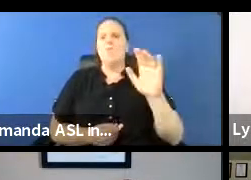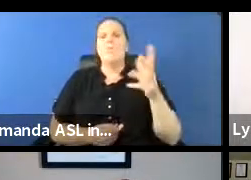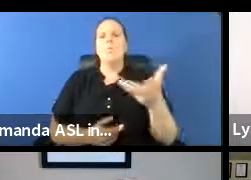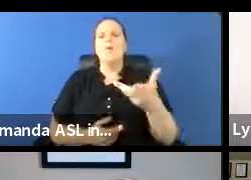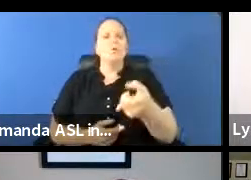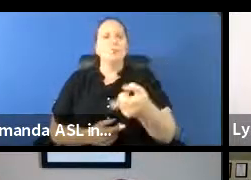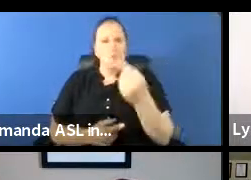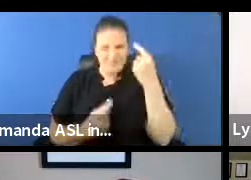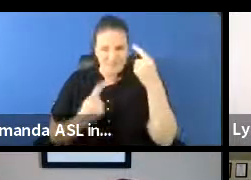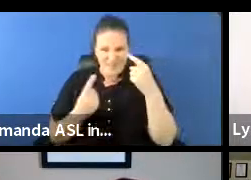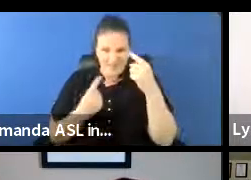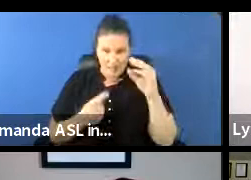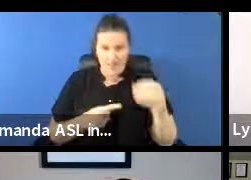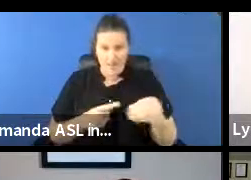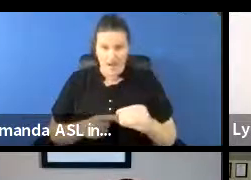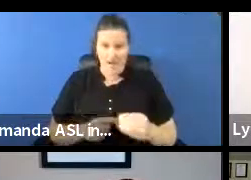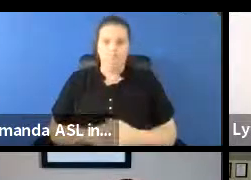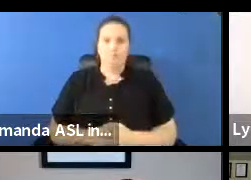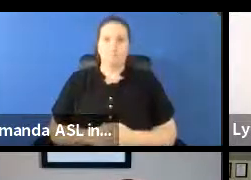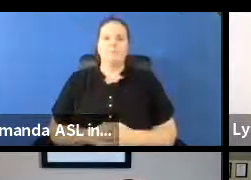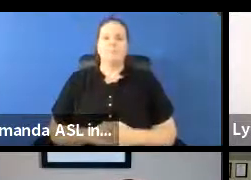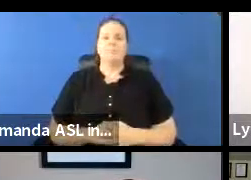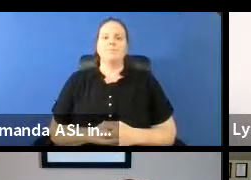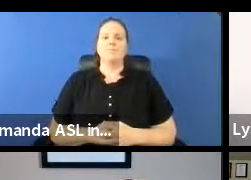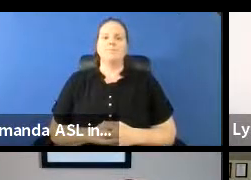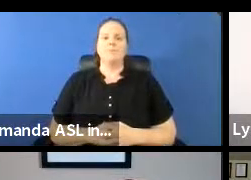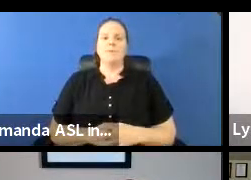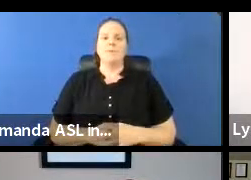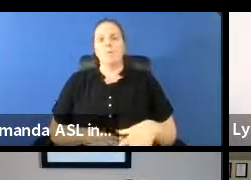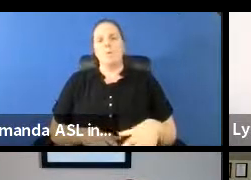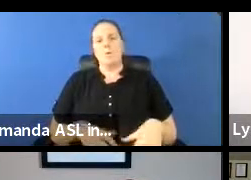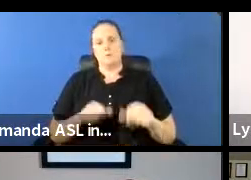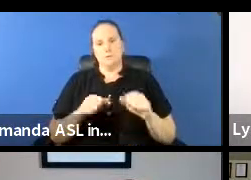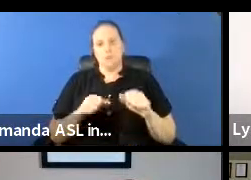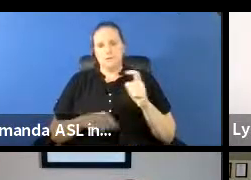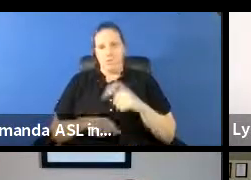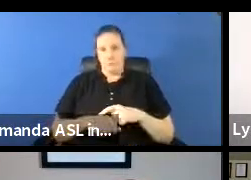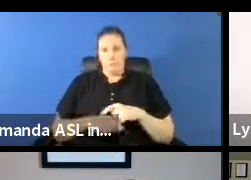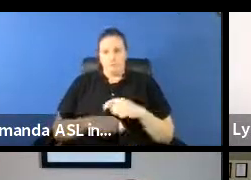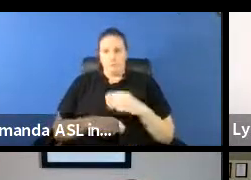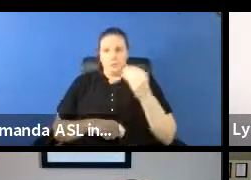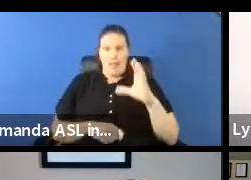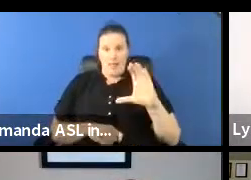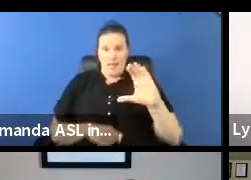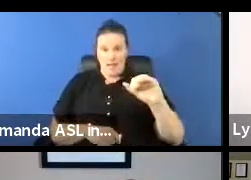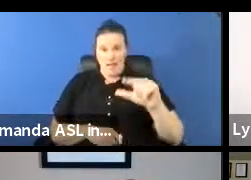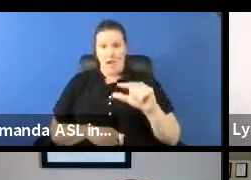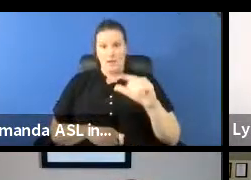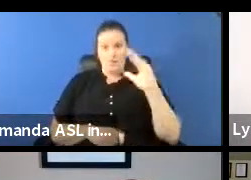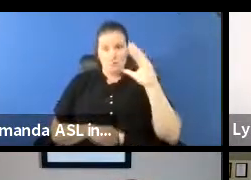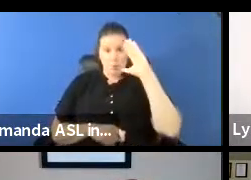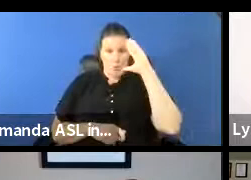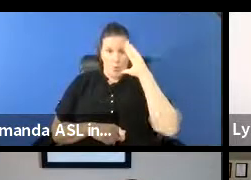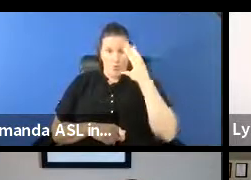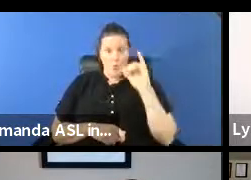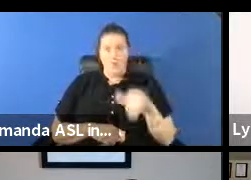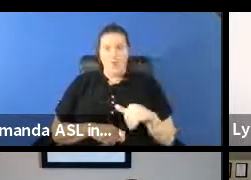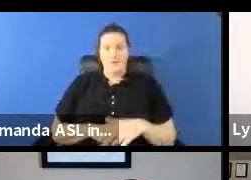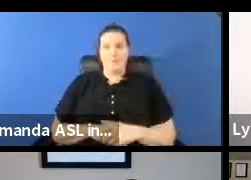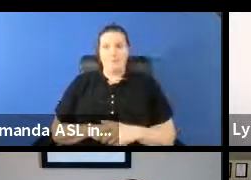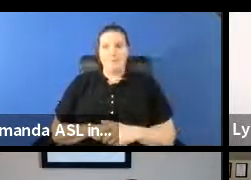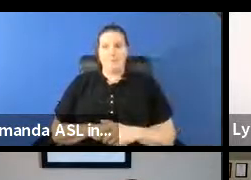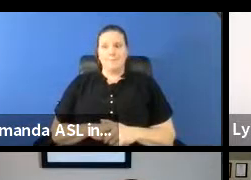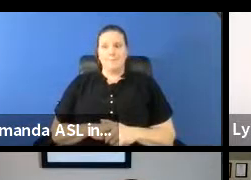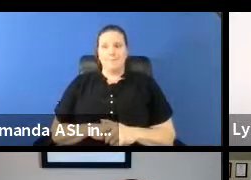are thinking about. And so I wanted to take some time to let the CAG know that, you know,